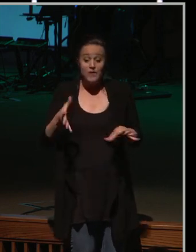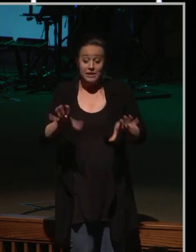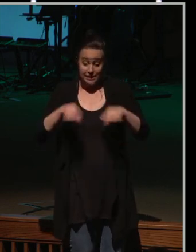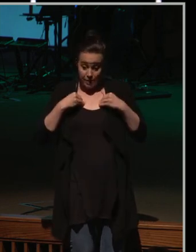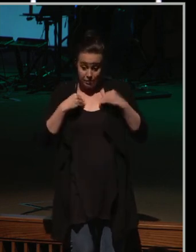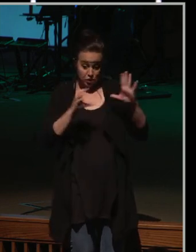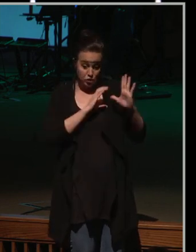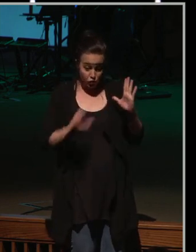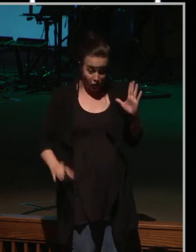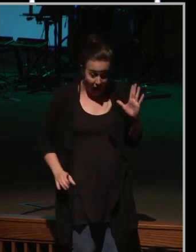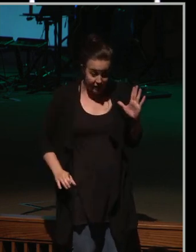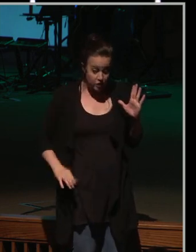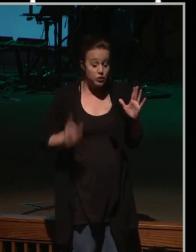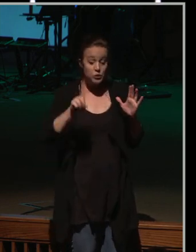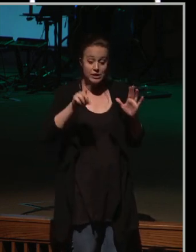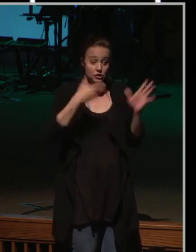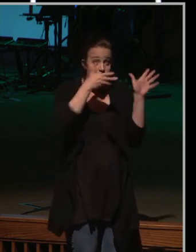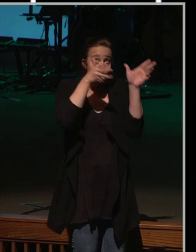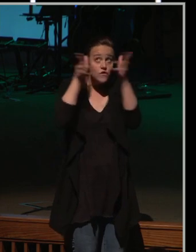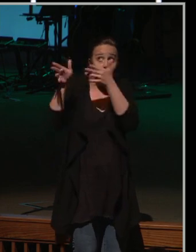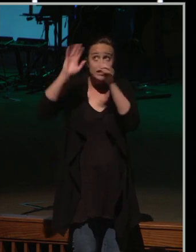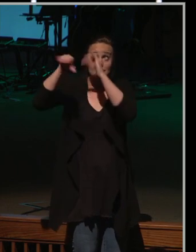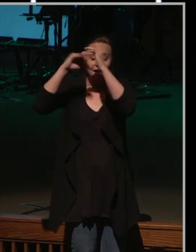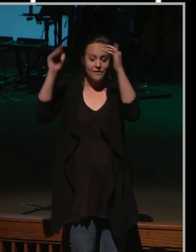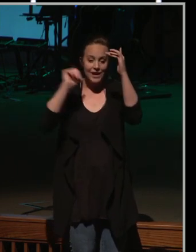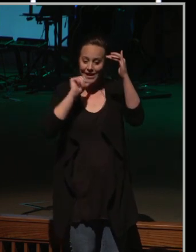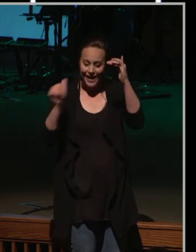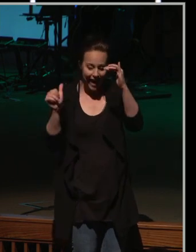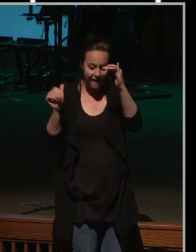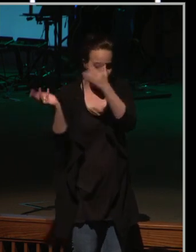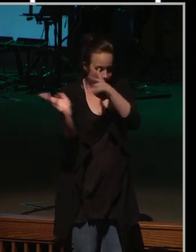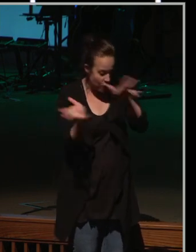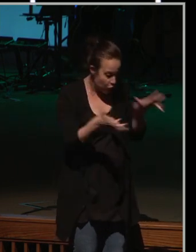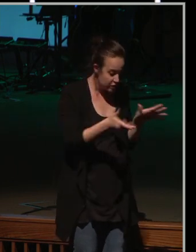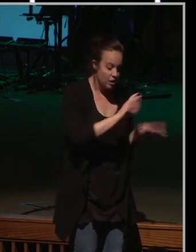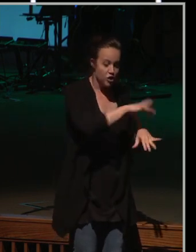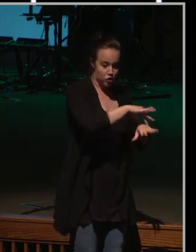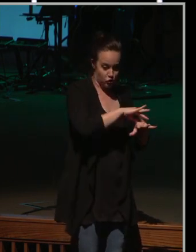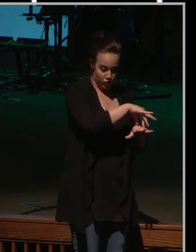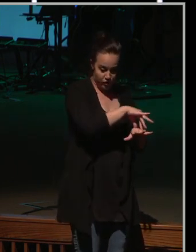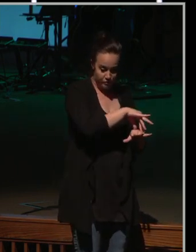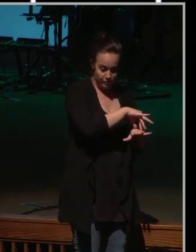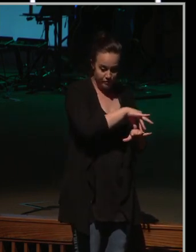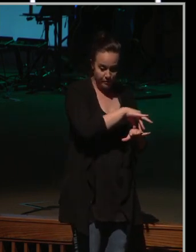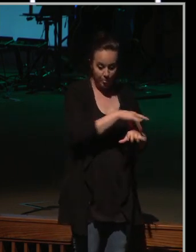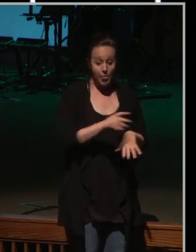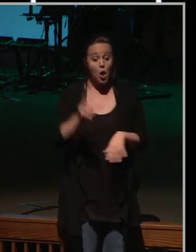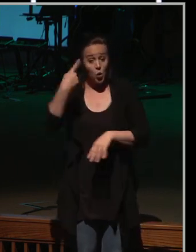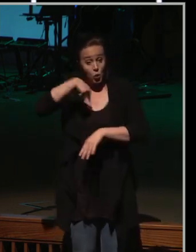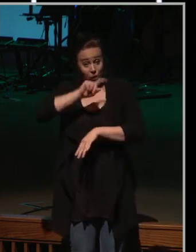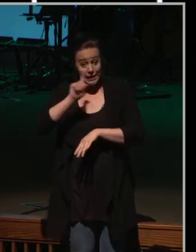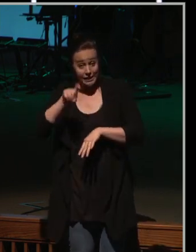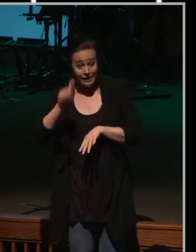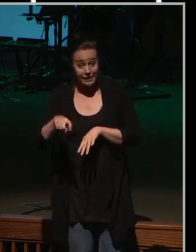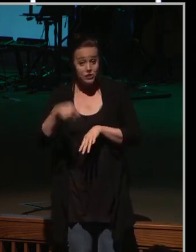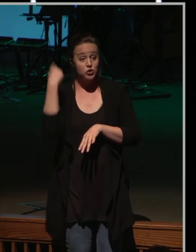taken captive by the things of the world. Followers of Christ, in short, should be different on the outside because we are redeemed on the inside.